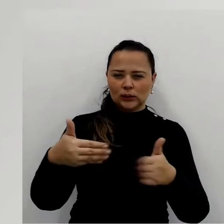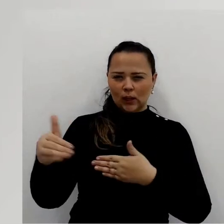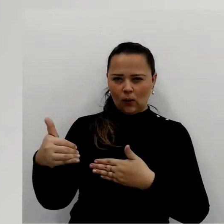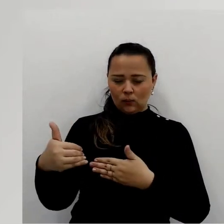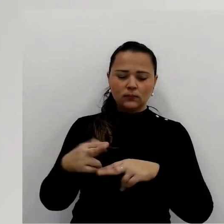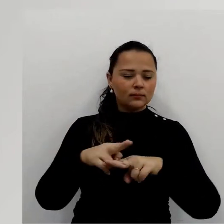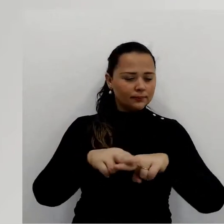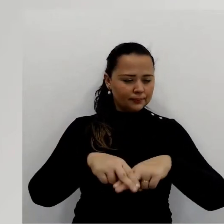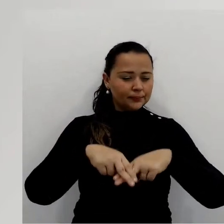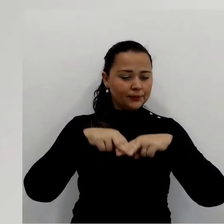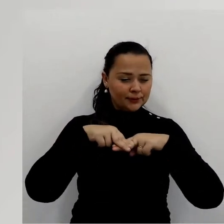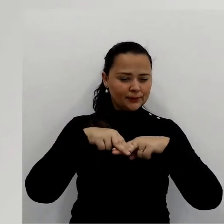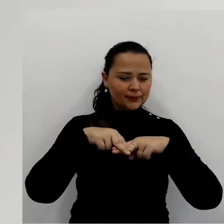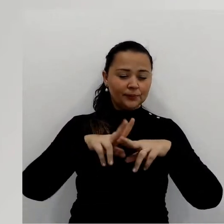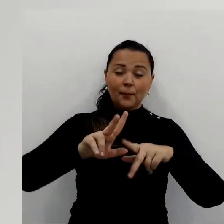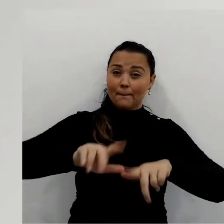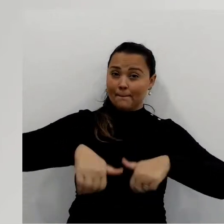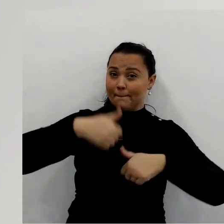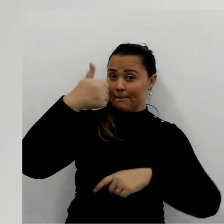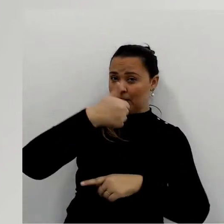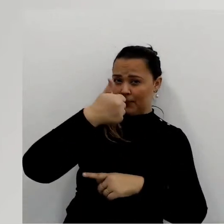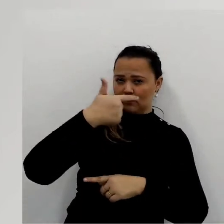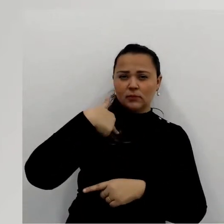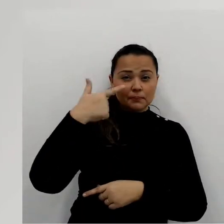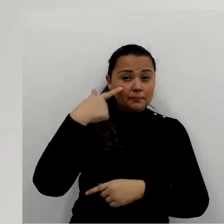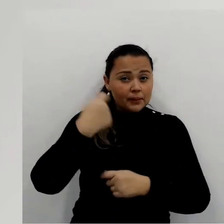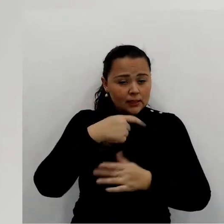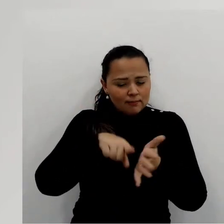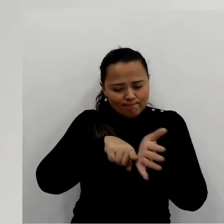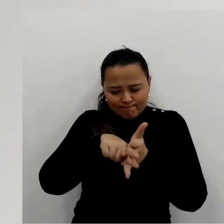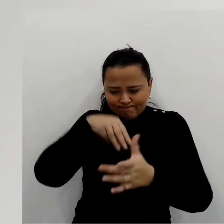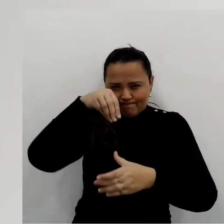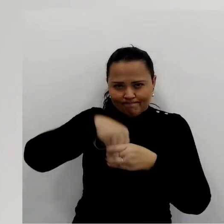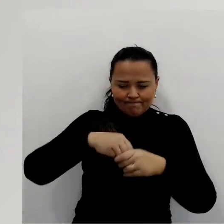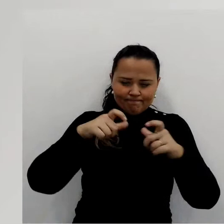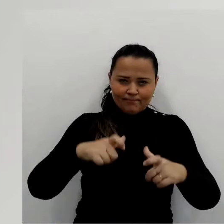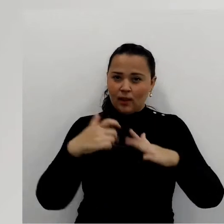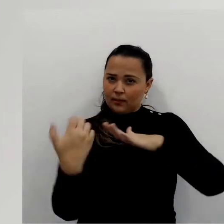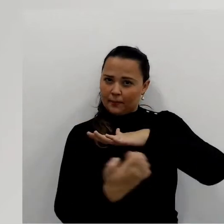that your internal production stream is